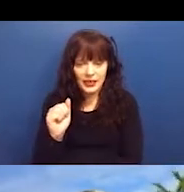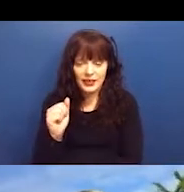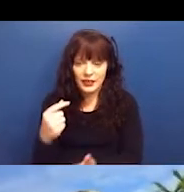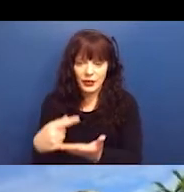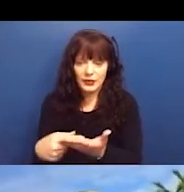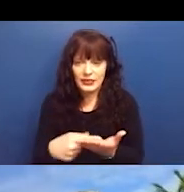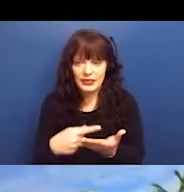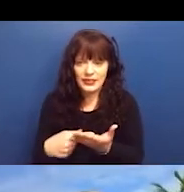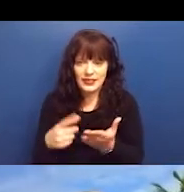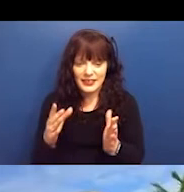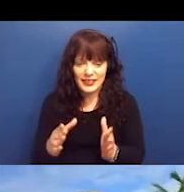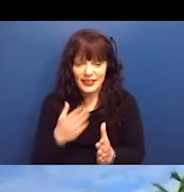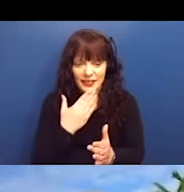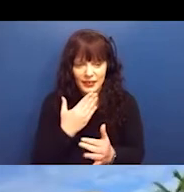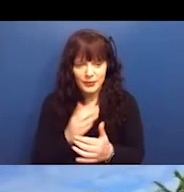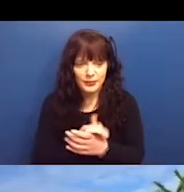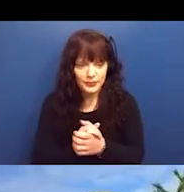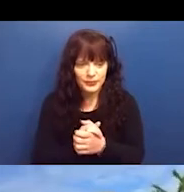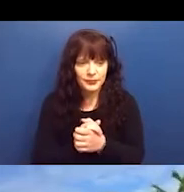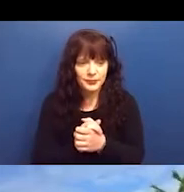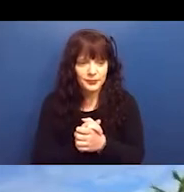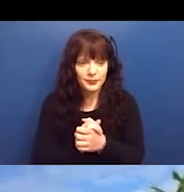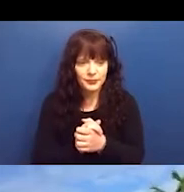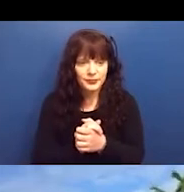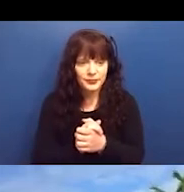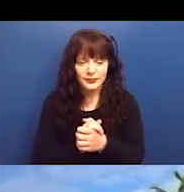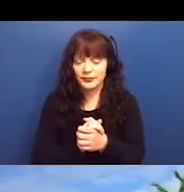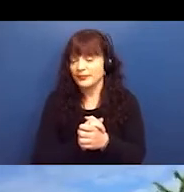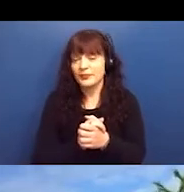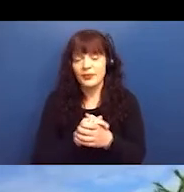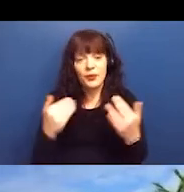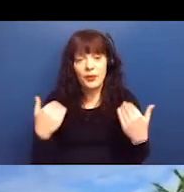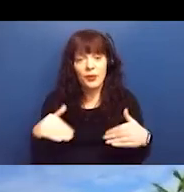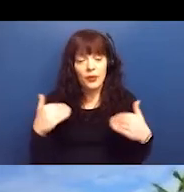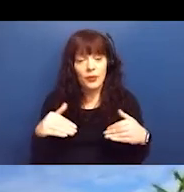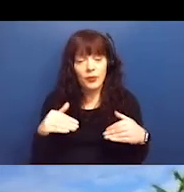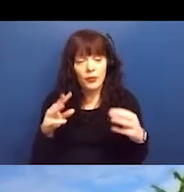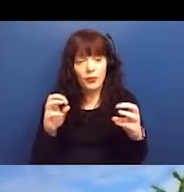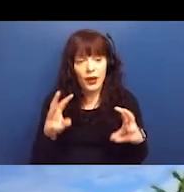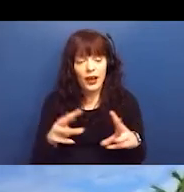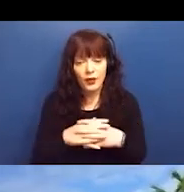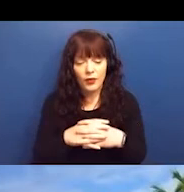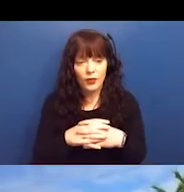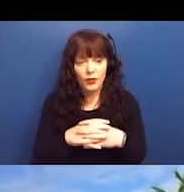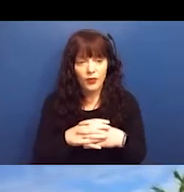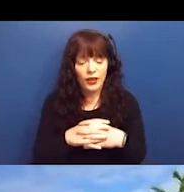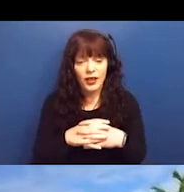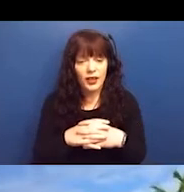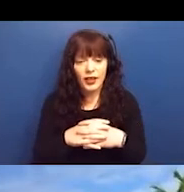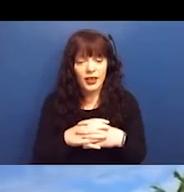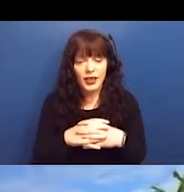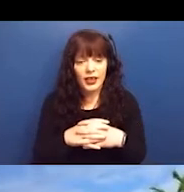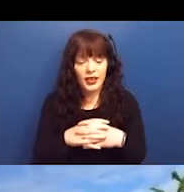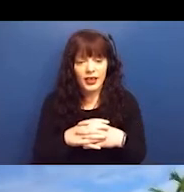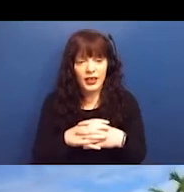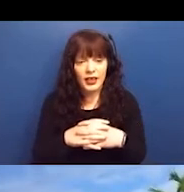So thank you, Joanna. Wow, that is just such a rich, well,